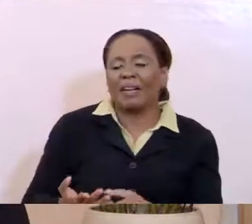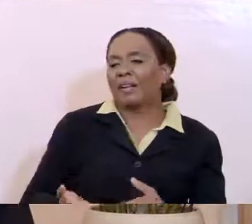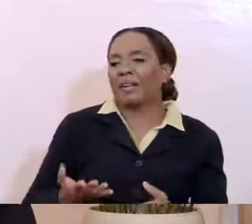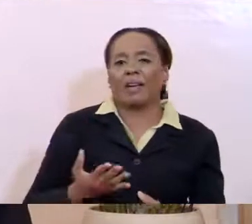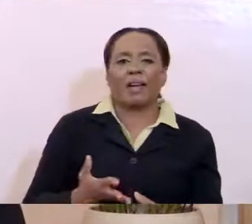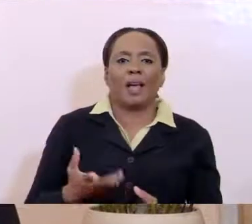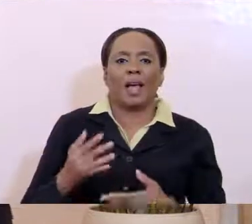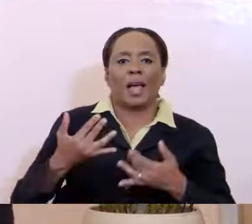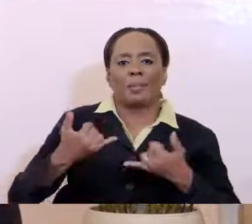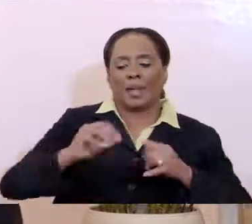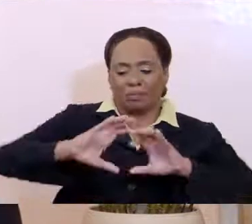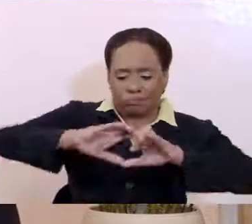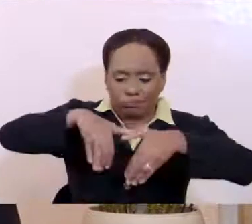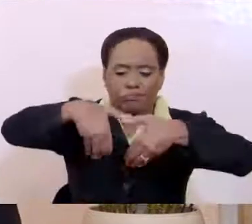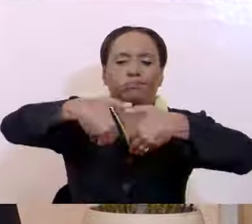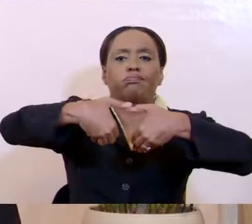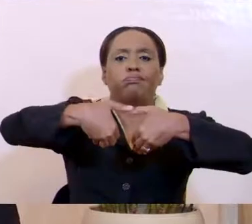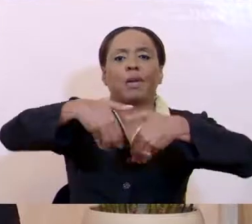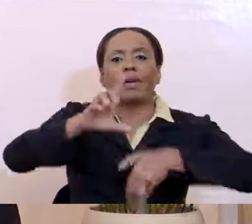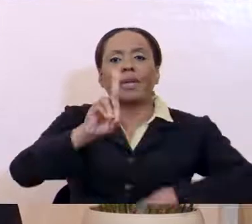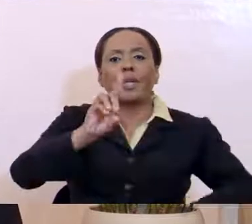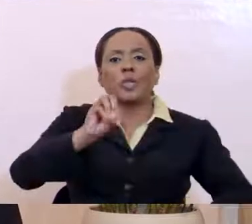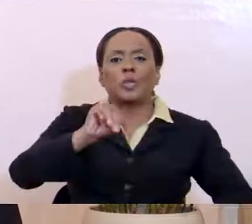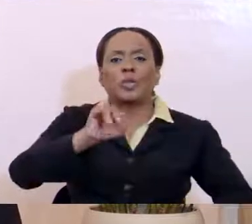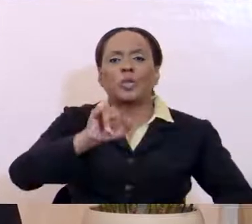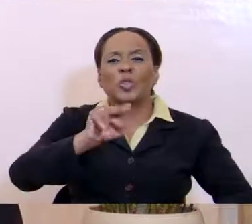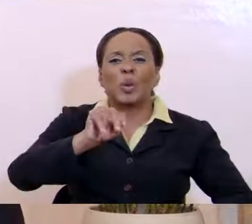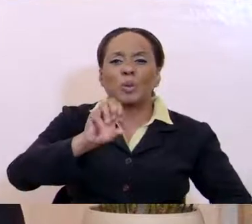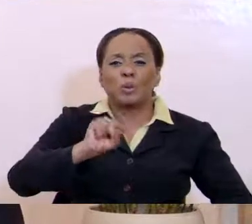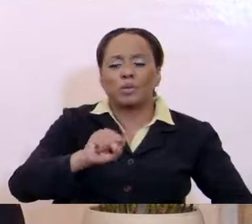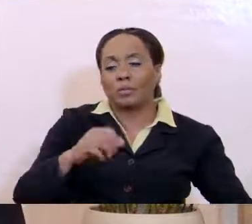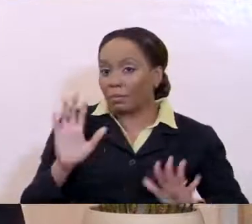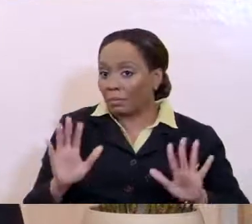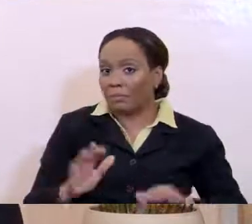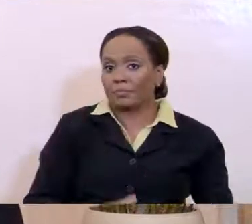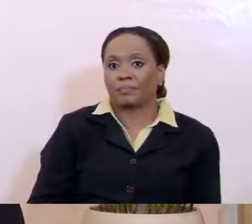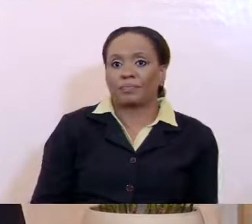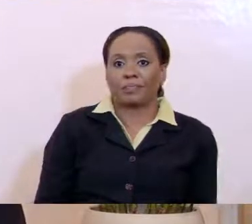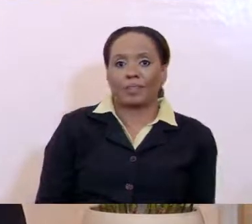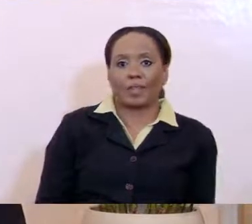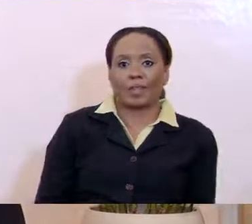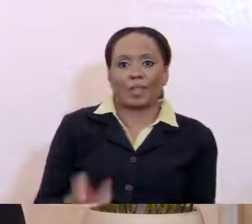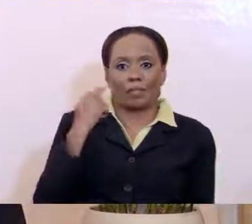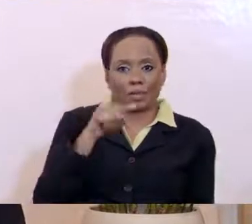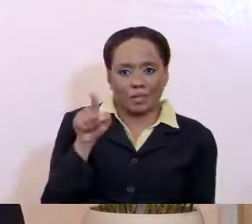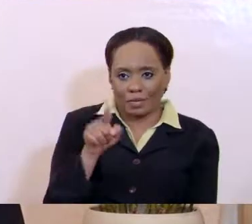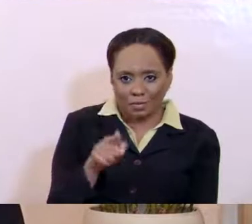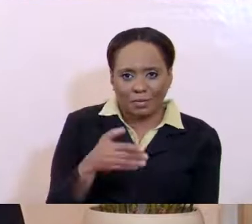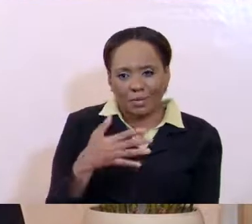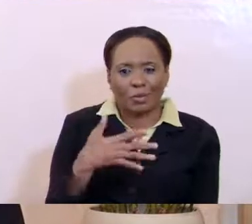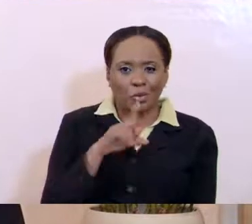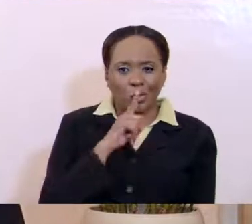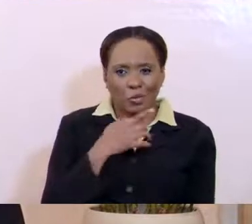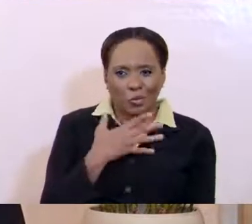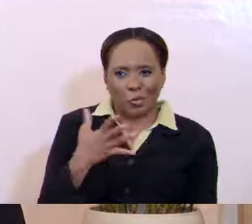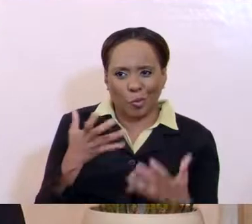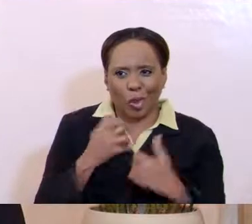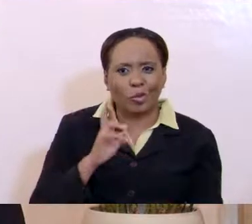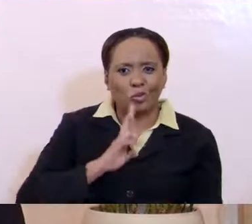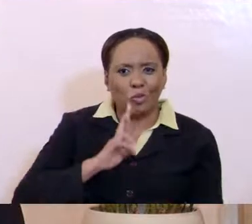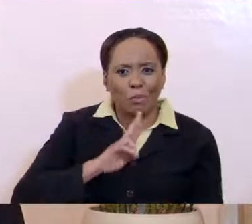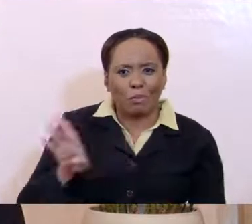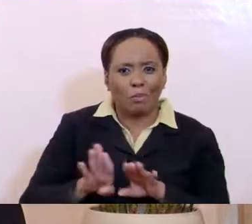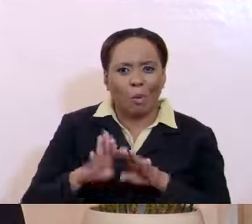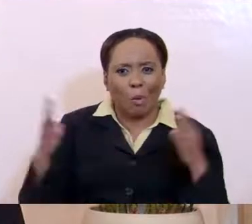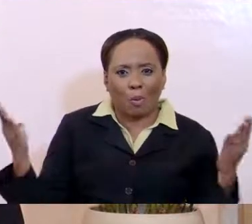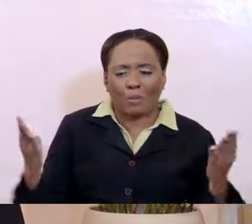much enjoy. So the good news is, for those of you for whom it is good news, rum shops are allowed to open, but